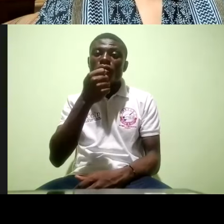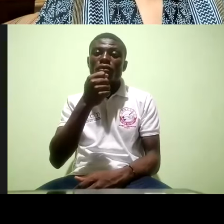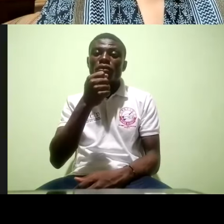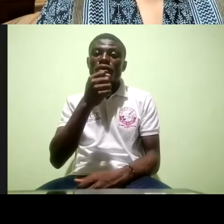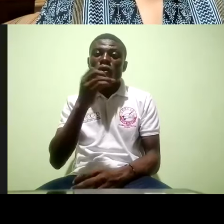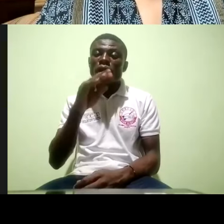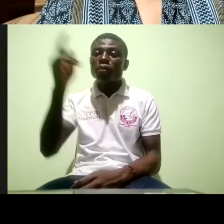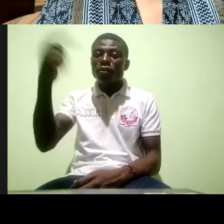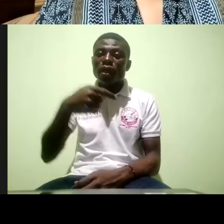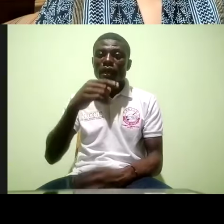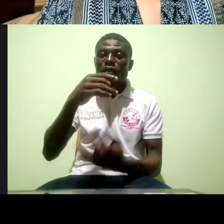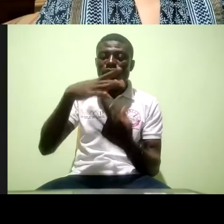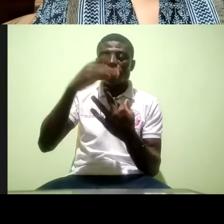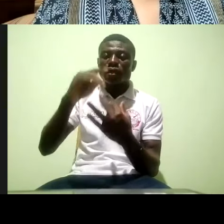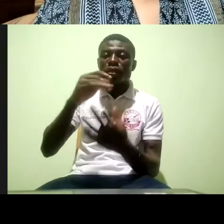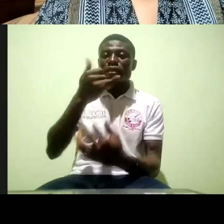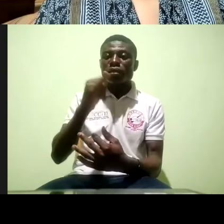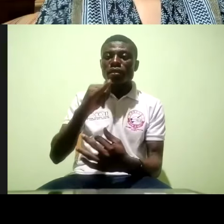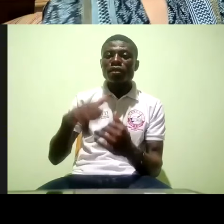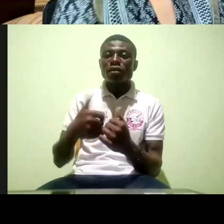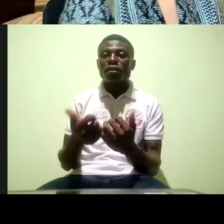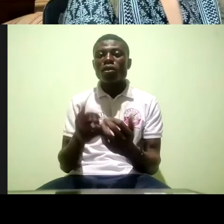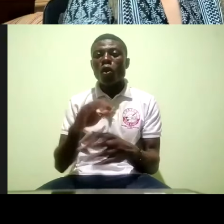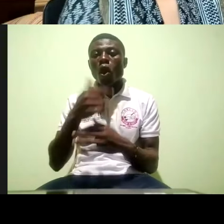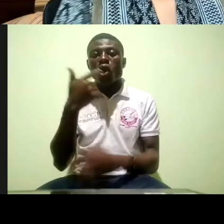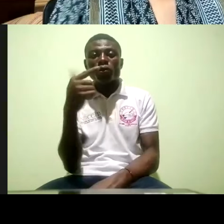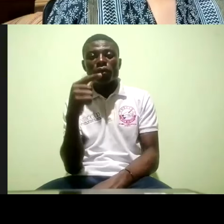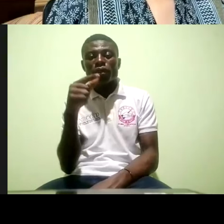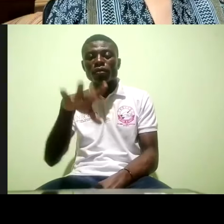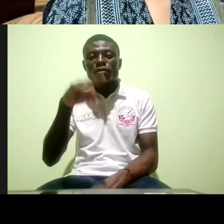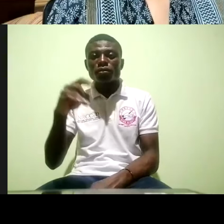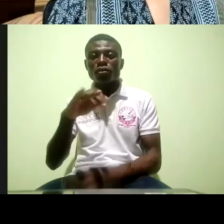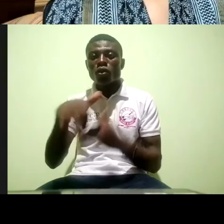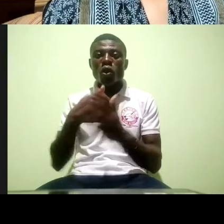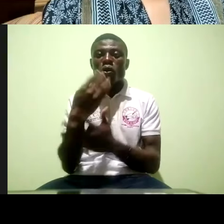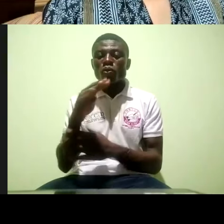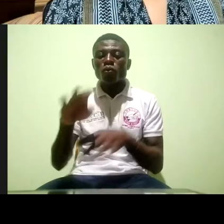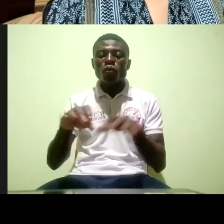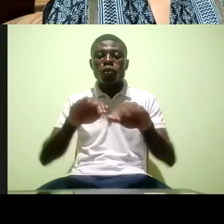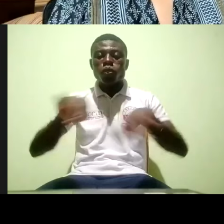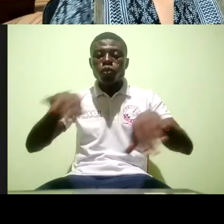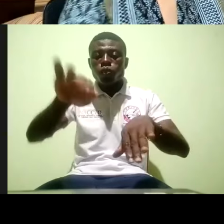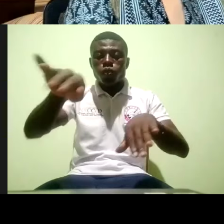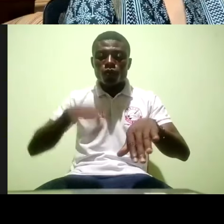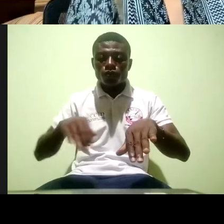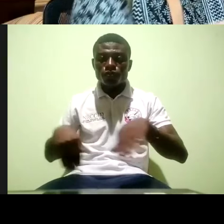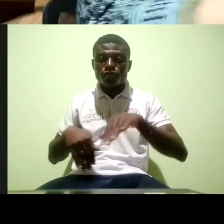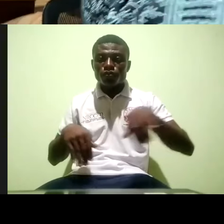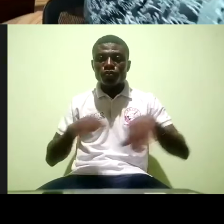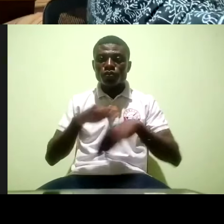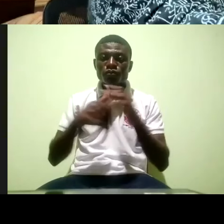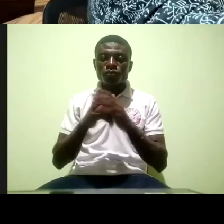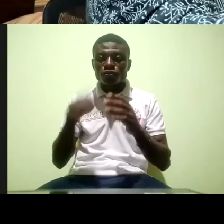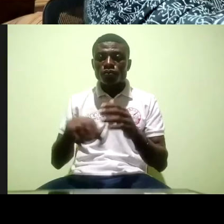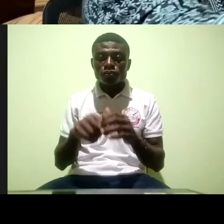ones at one part, sort out the green ones, sort out the blue ones. So counting part and any